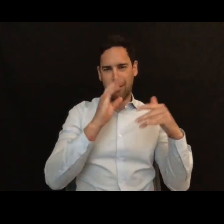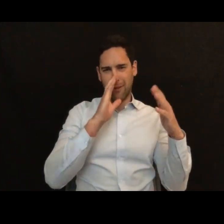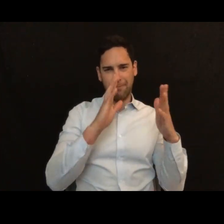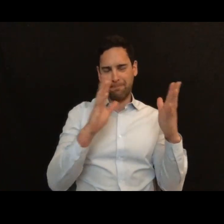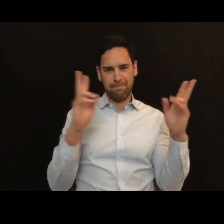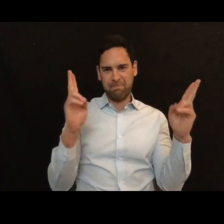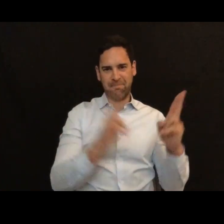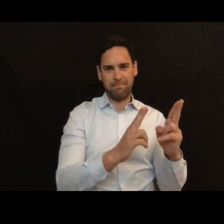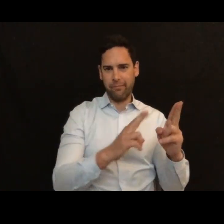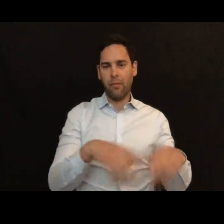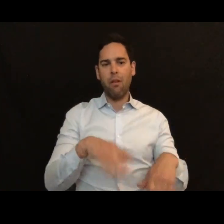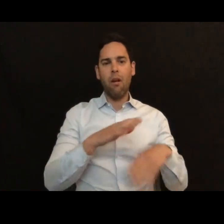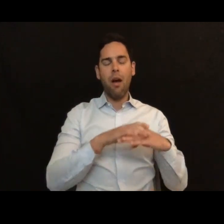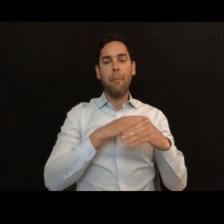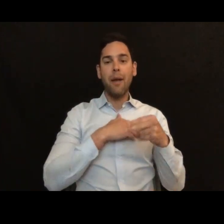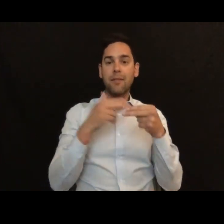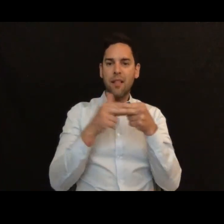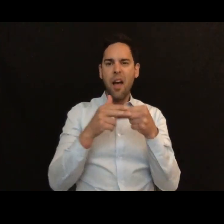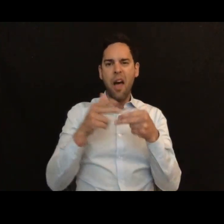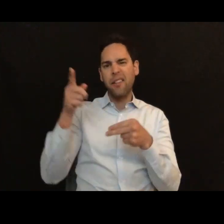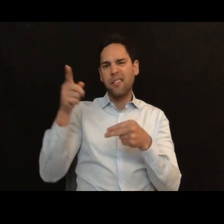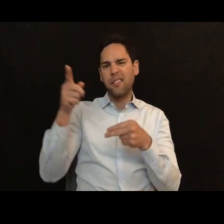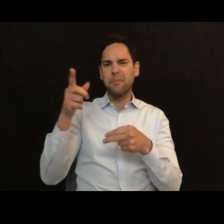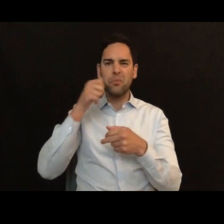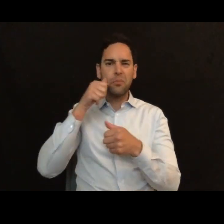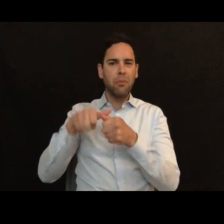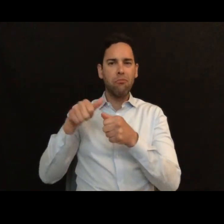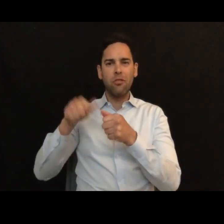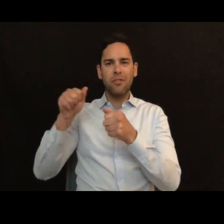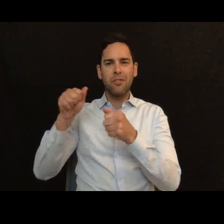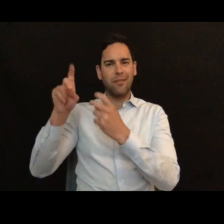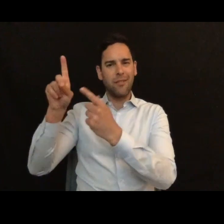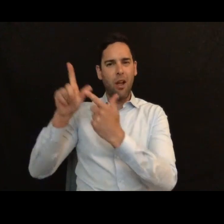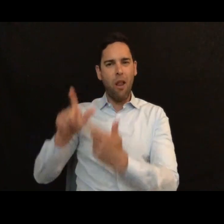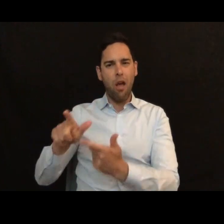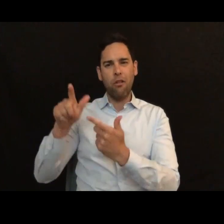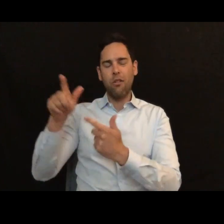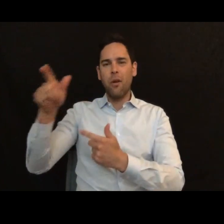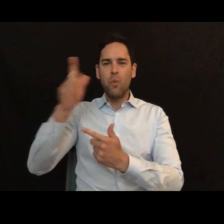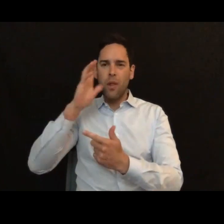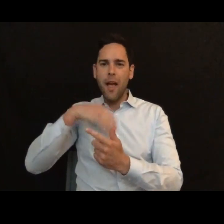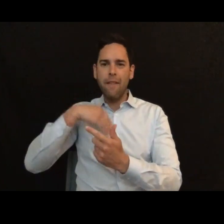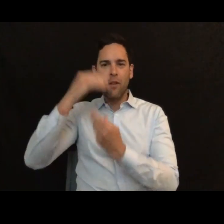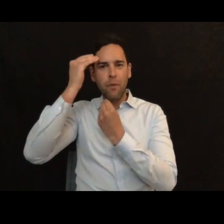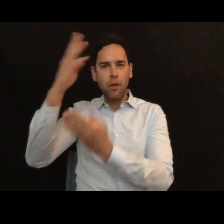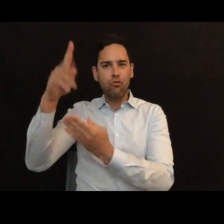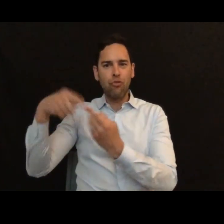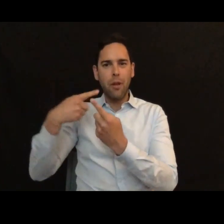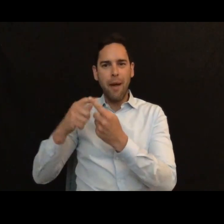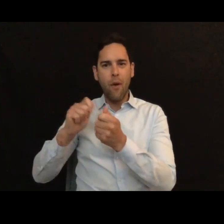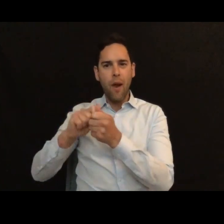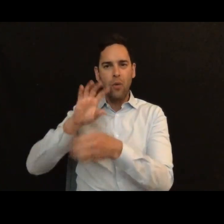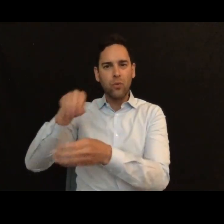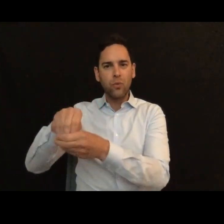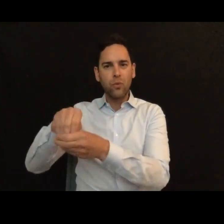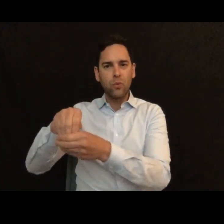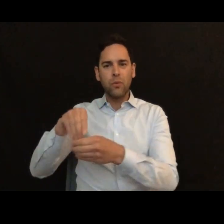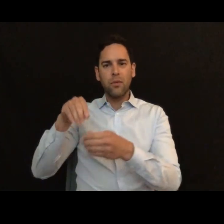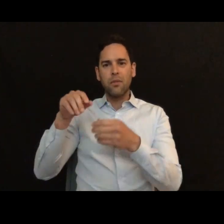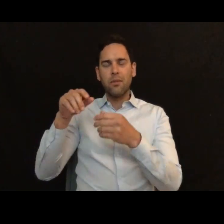resources about getting engaged with the community, getting engaged with linguistics and out in STEM, and various